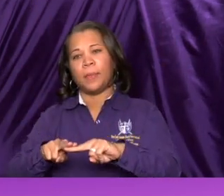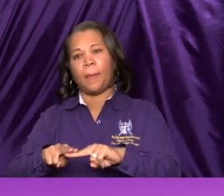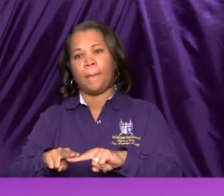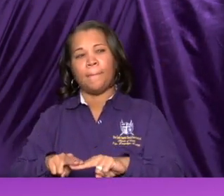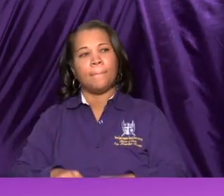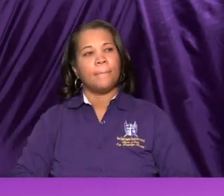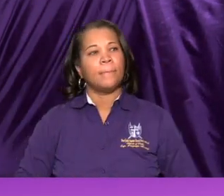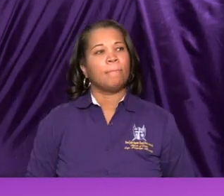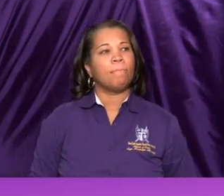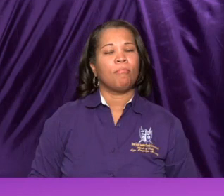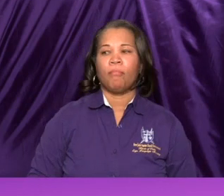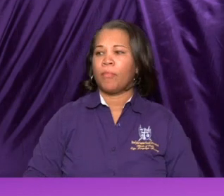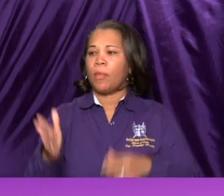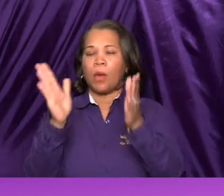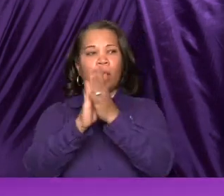Hallelujah.